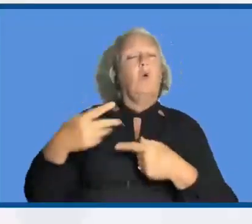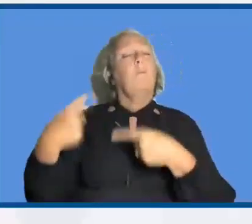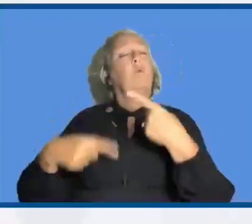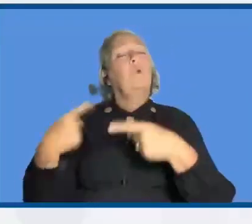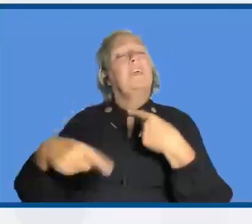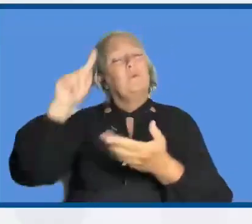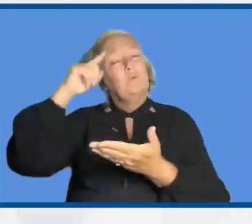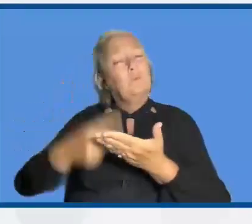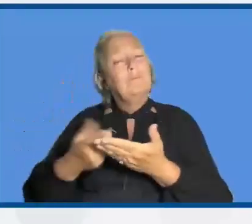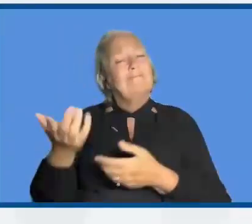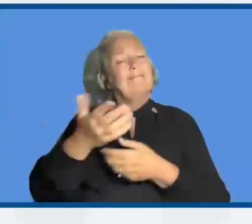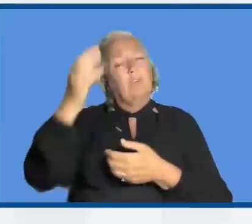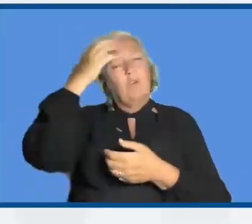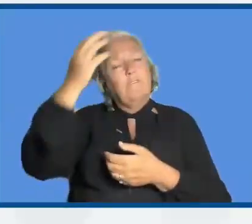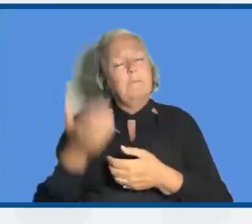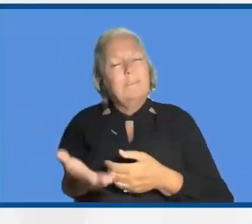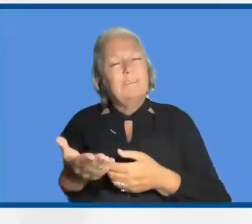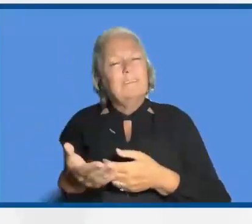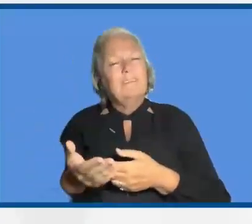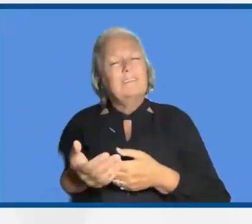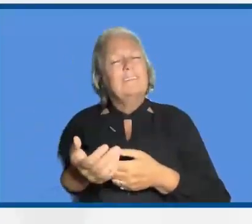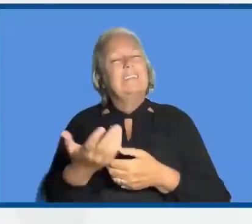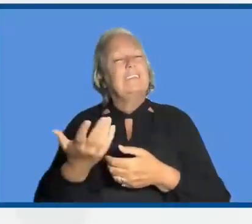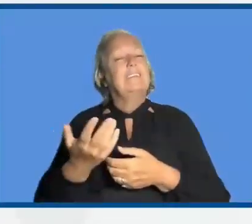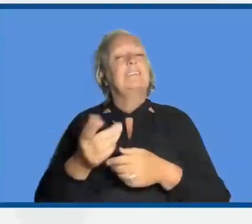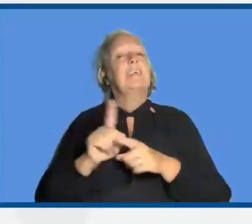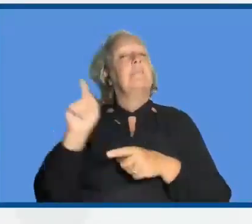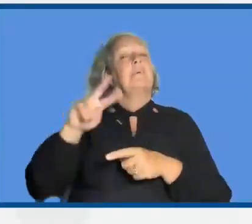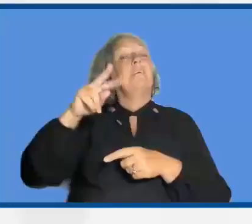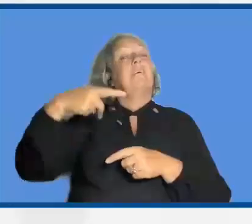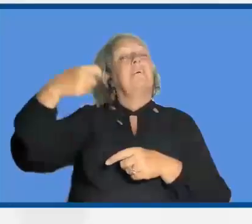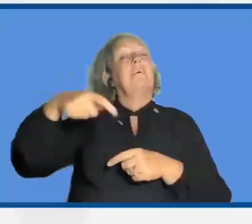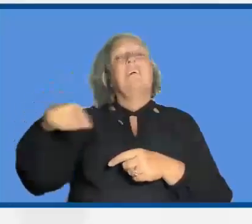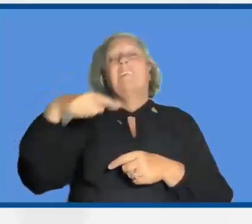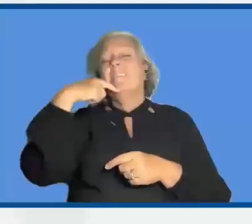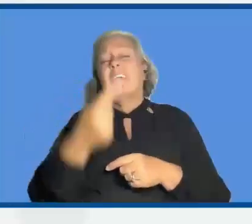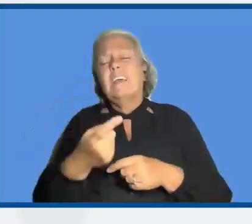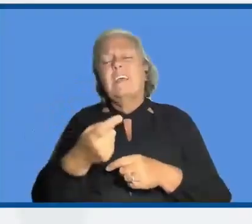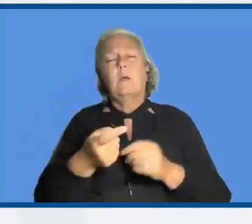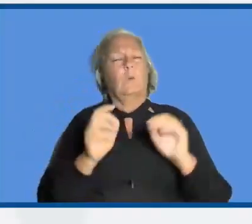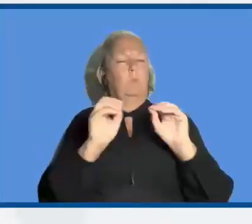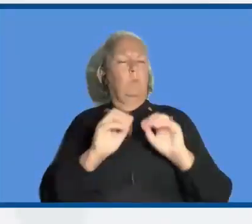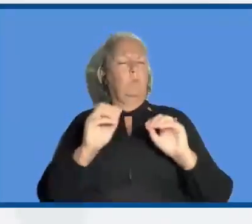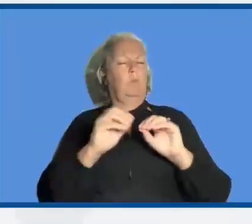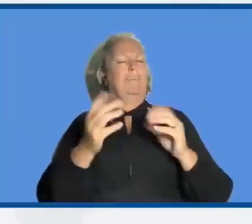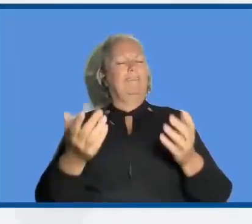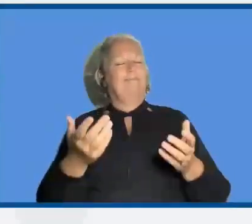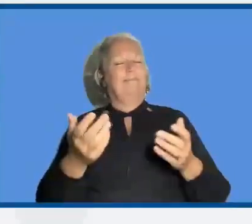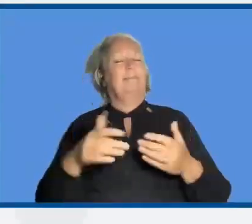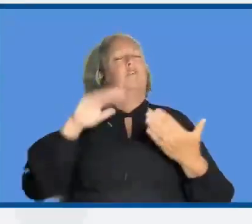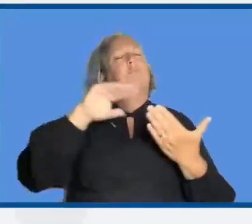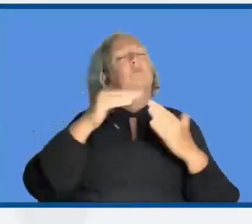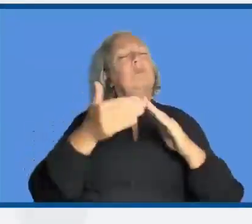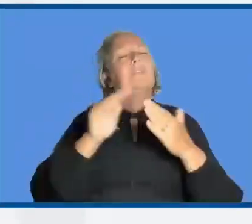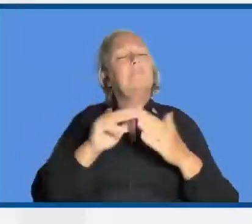in the public budgets that the vice president was mentioning. And communities do not receive the